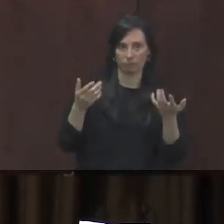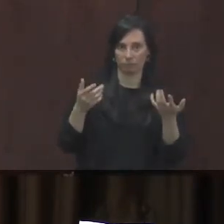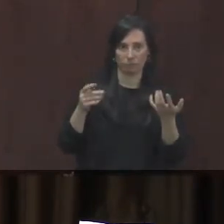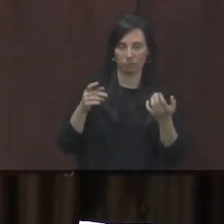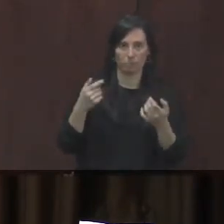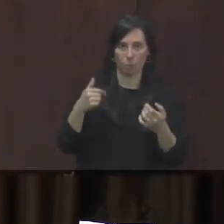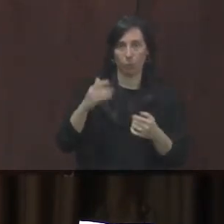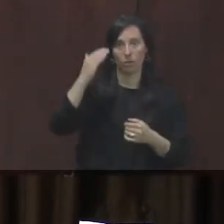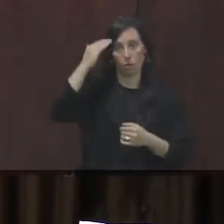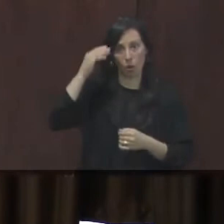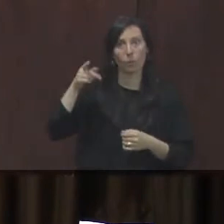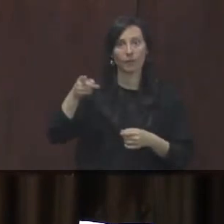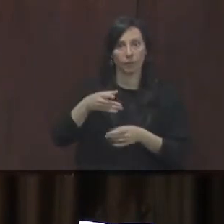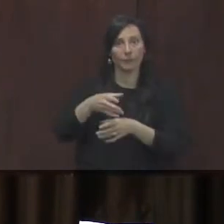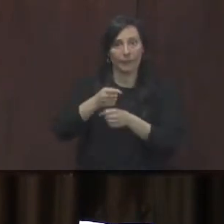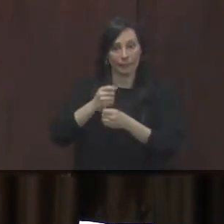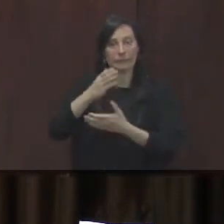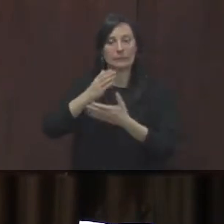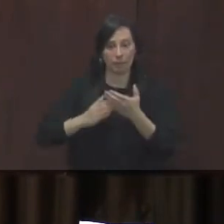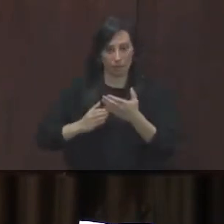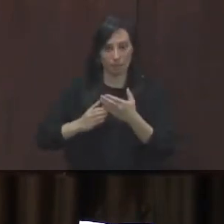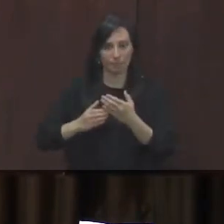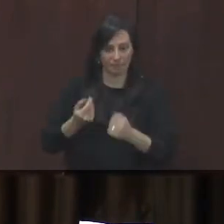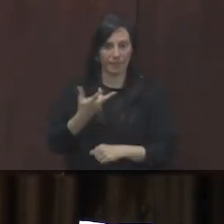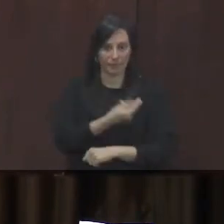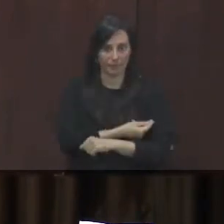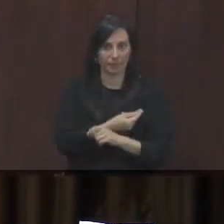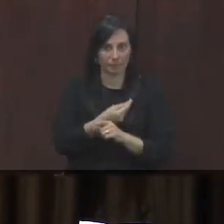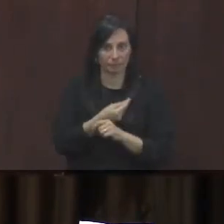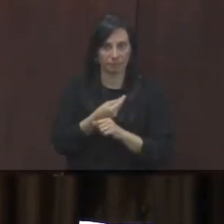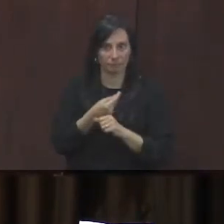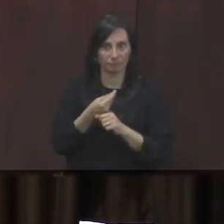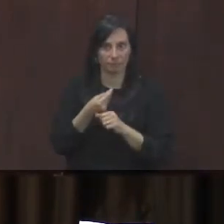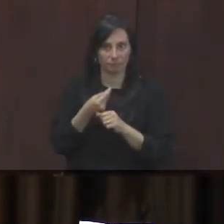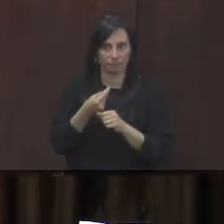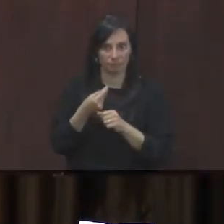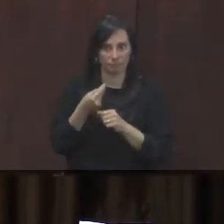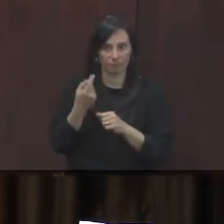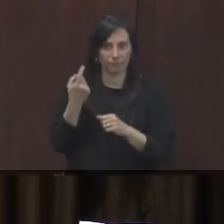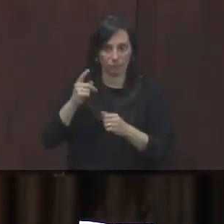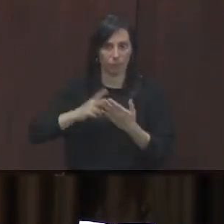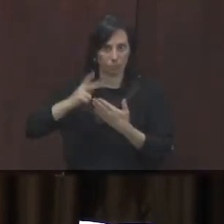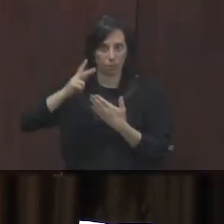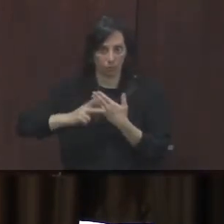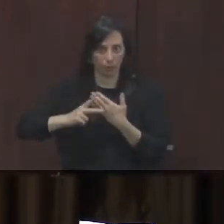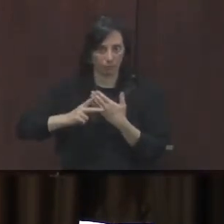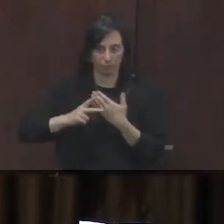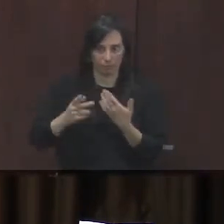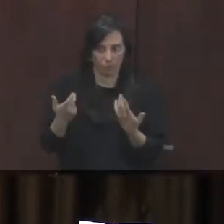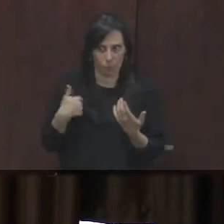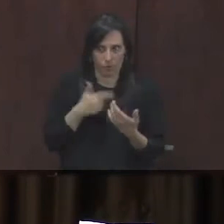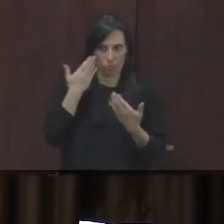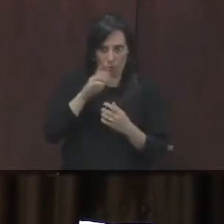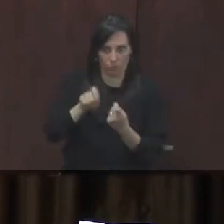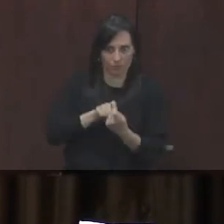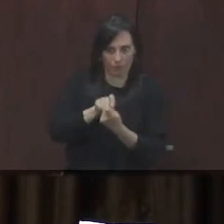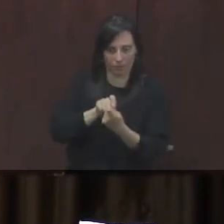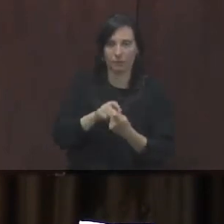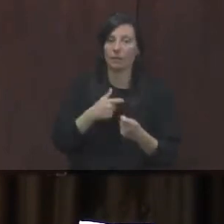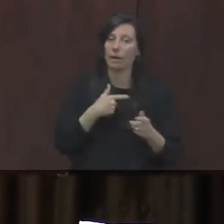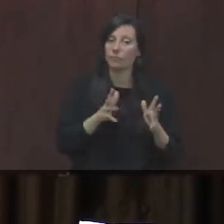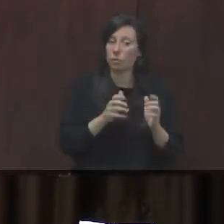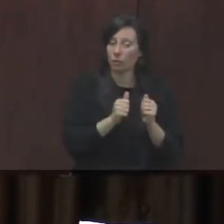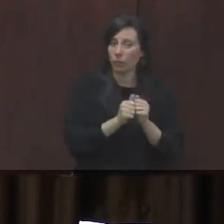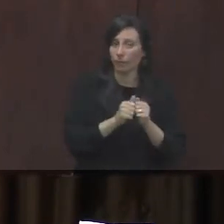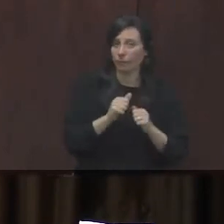certain allotment of the state's vaccine into that program. What I can tell you anecdotally from talking to our communicable disease nurses